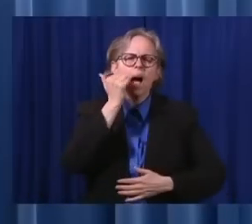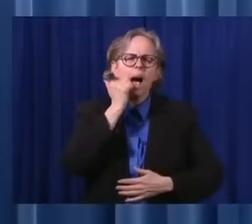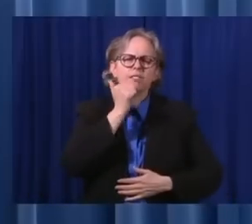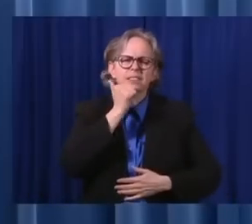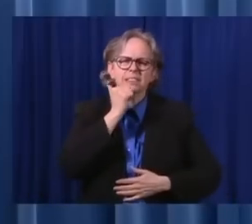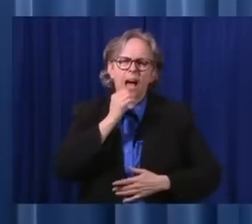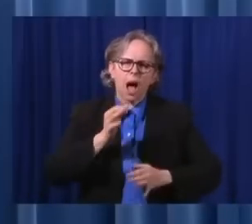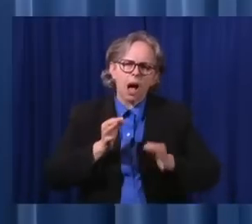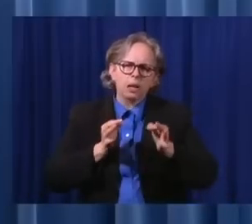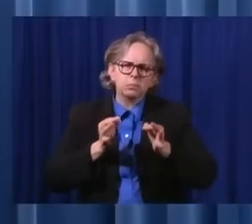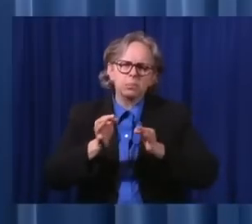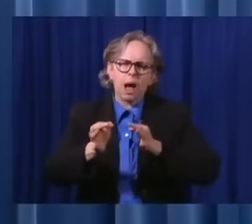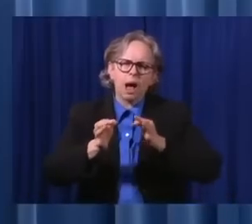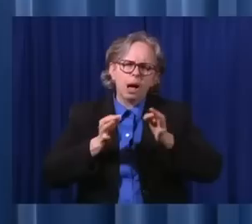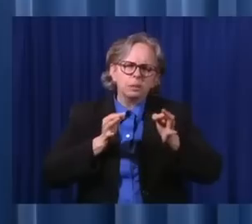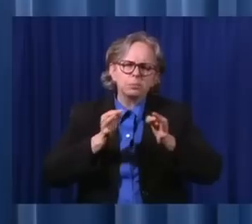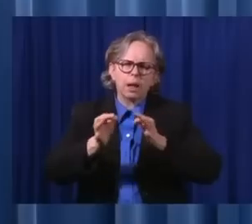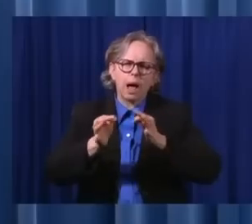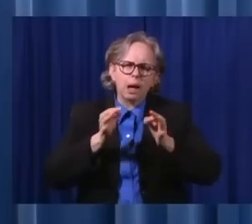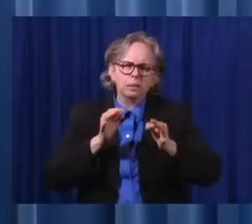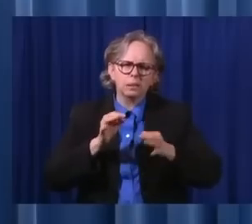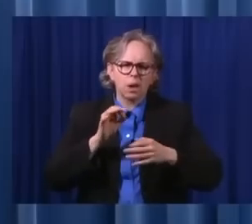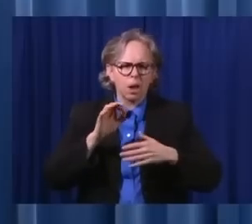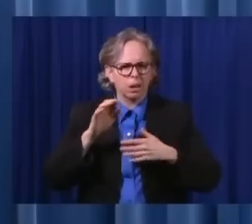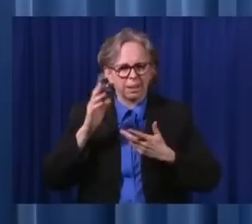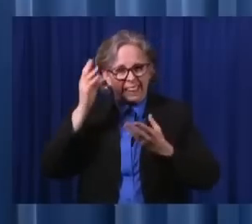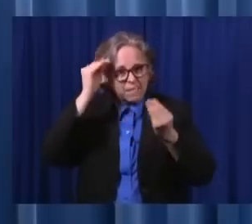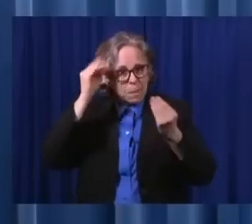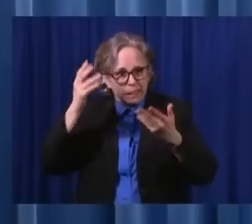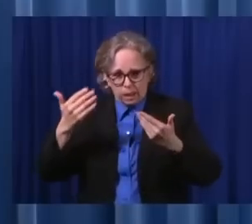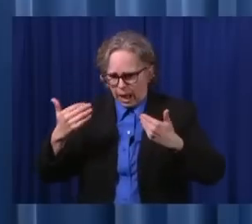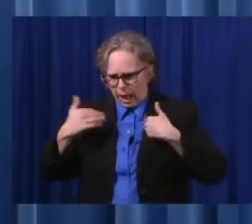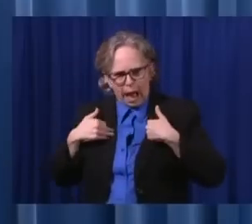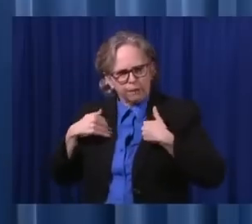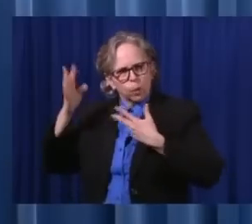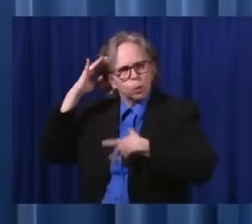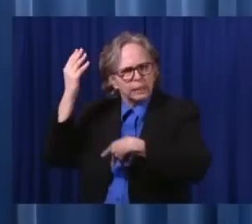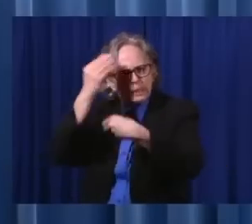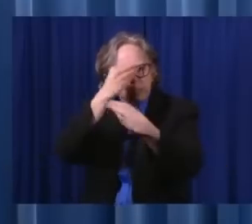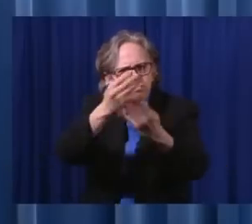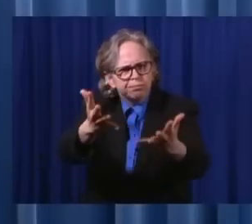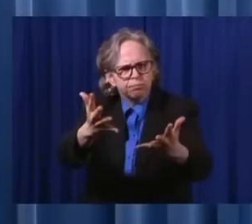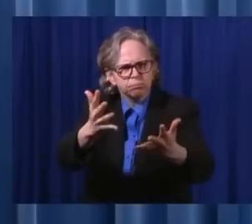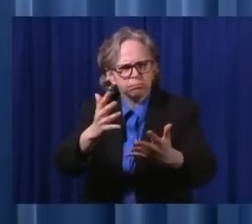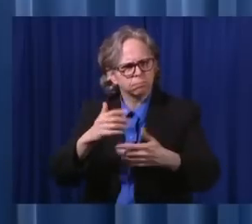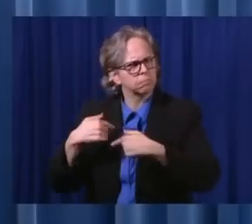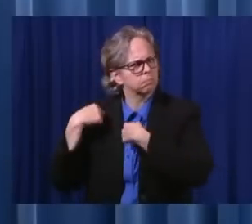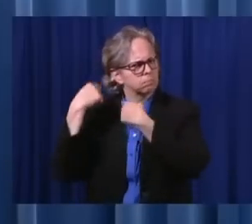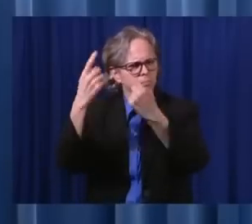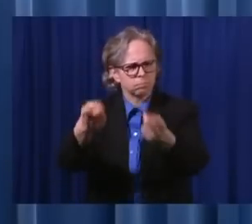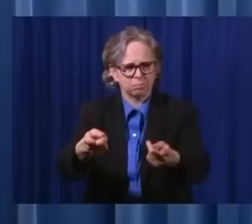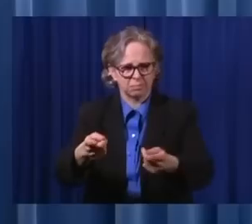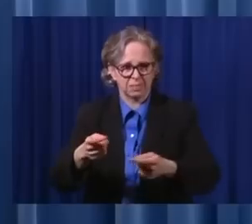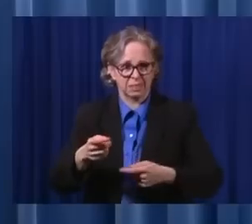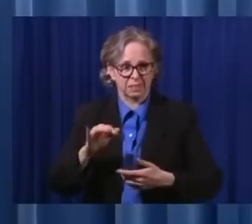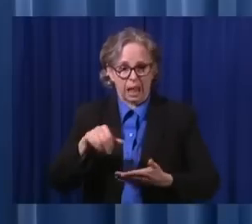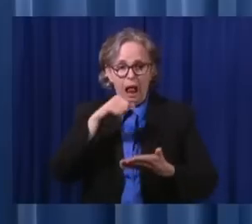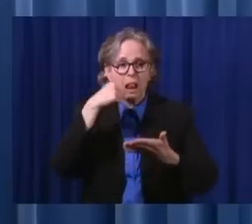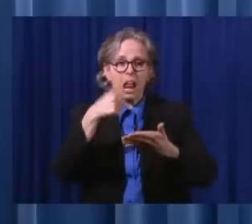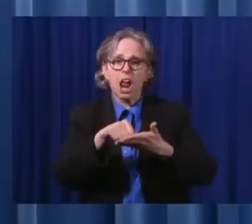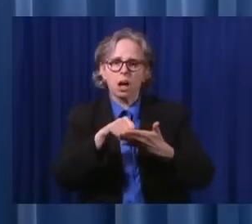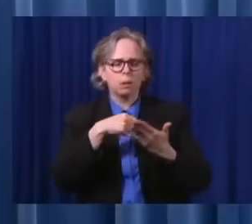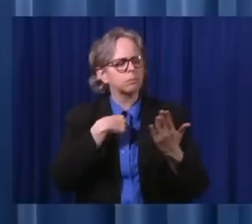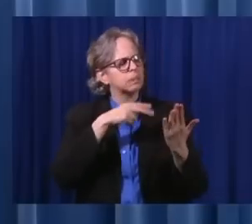information that we had. I will look at that letter. We'll determine if there are things in there that we can put